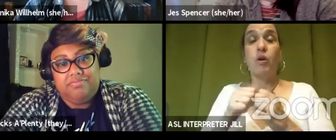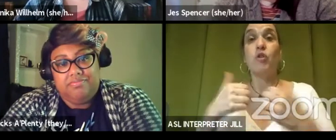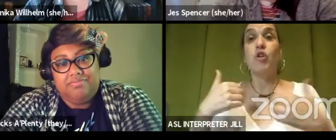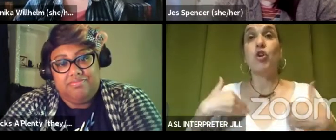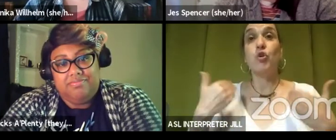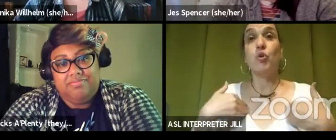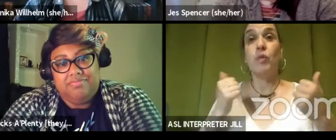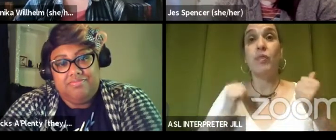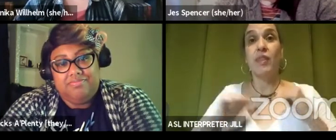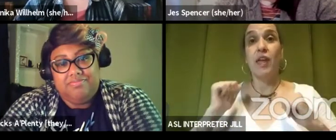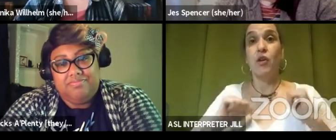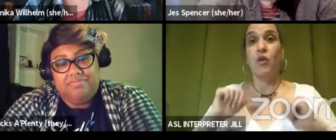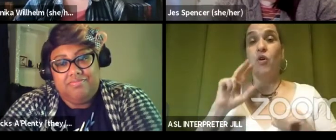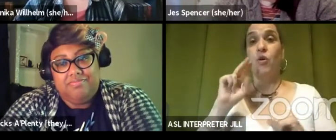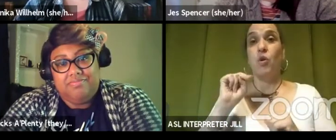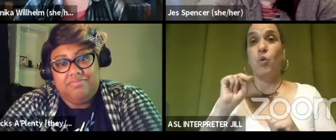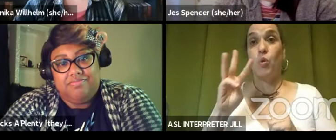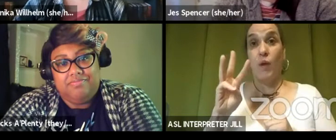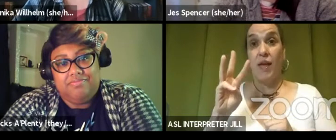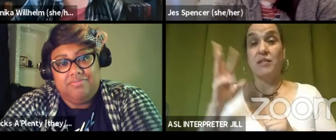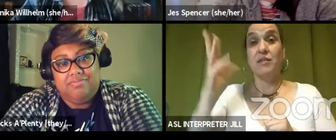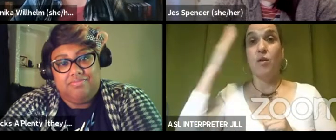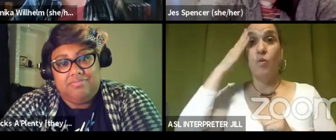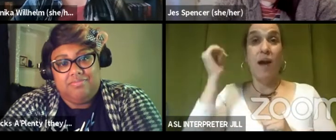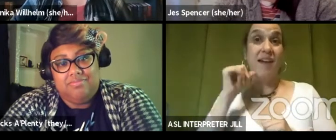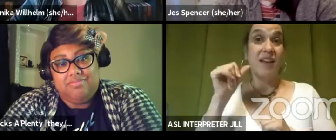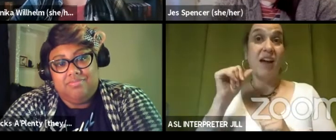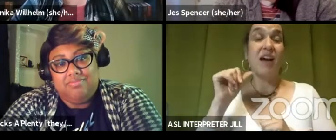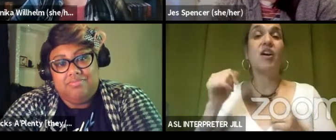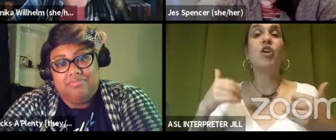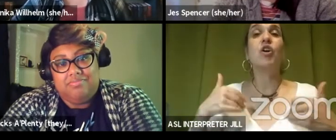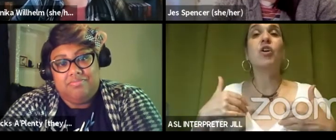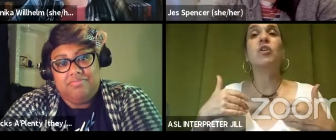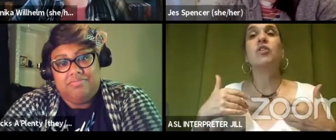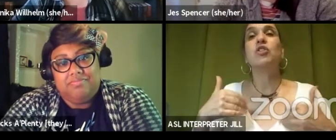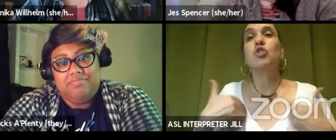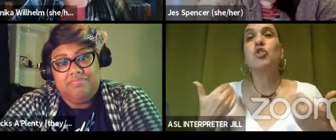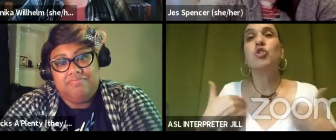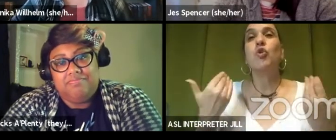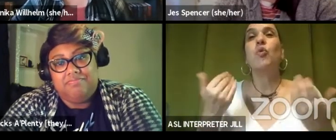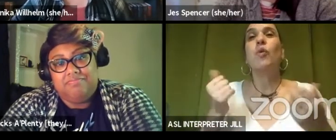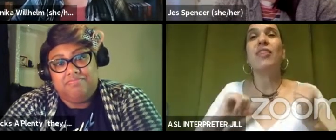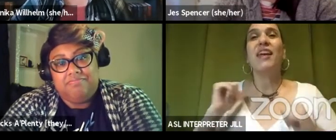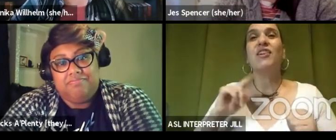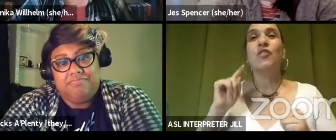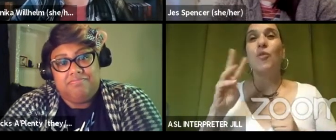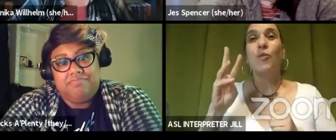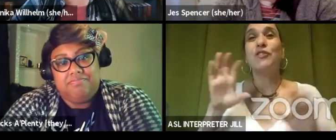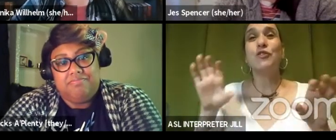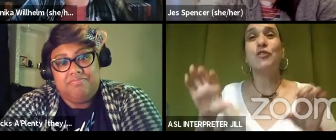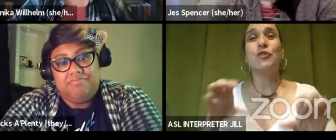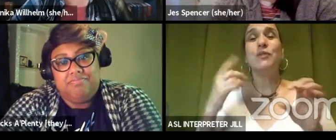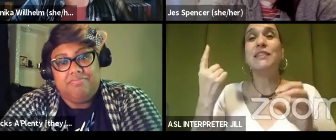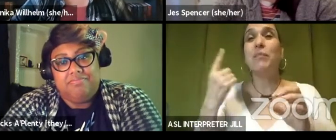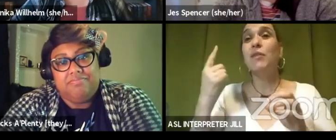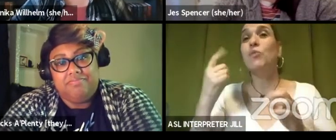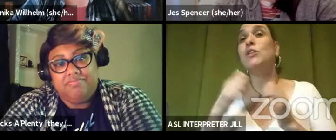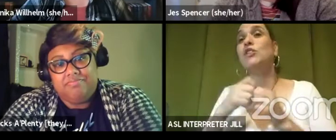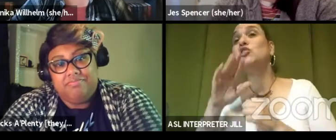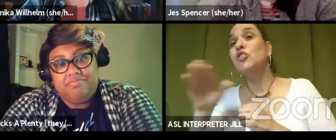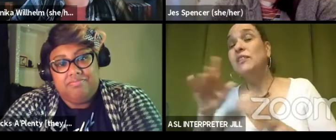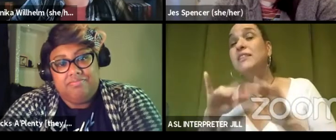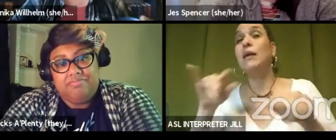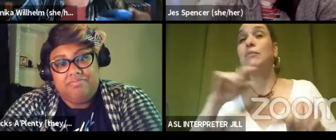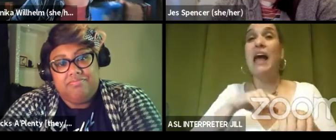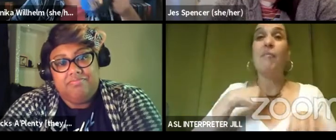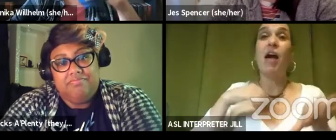Northwest. And how about Youth Theater Northwest does a kids thing at the same time that I'm doing my thing?